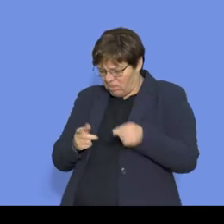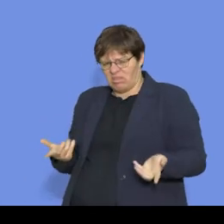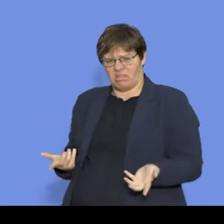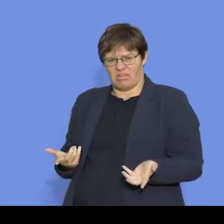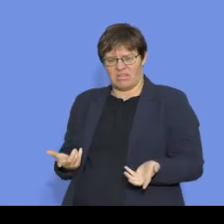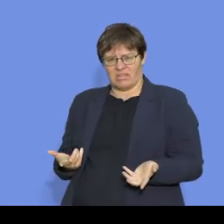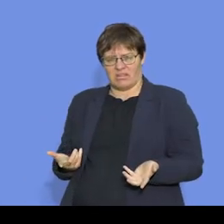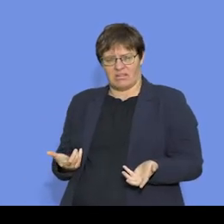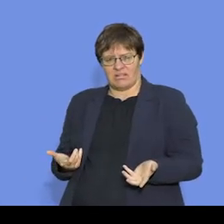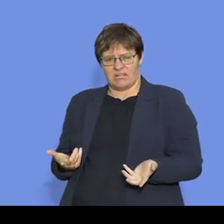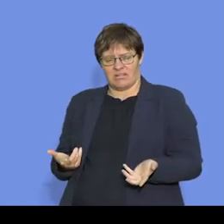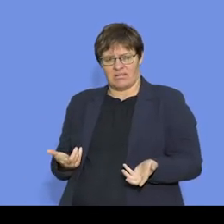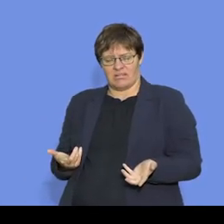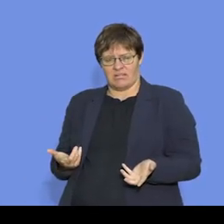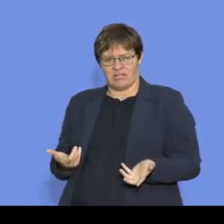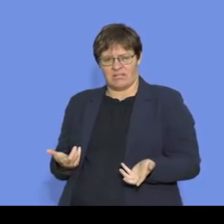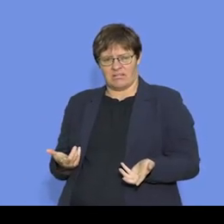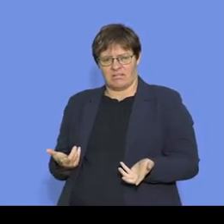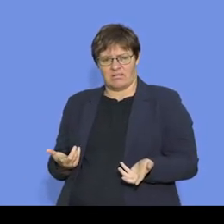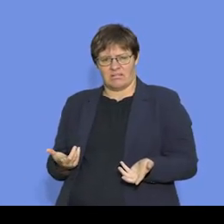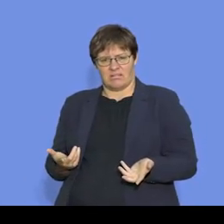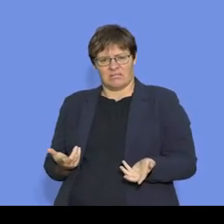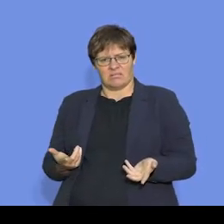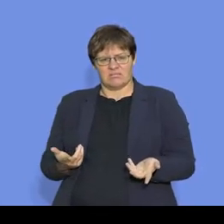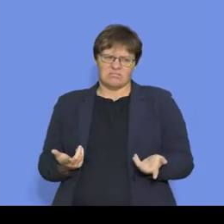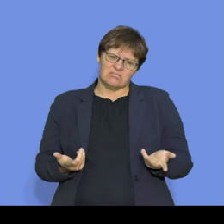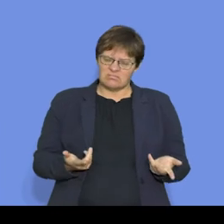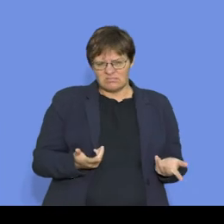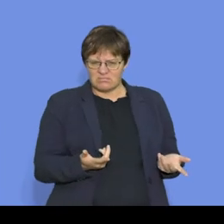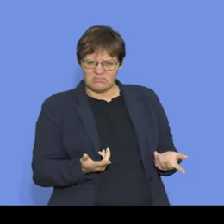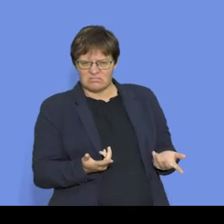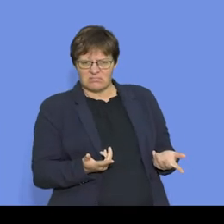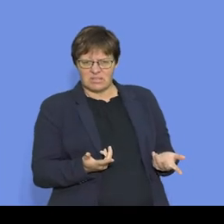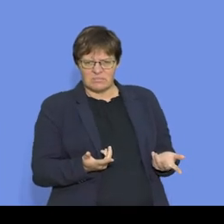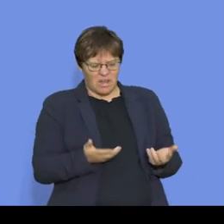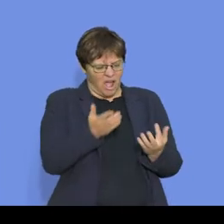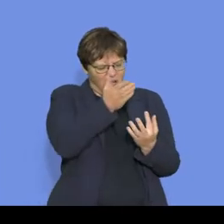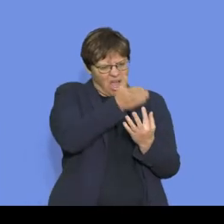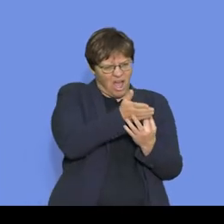of seem to be midway between the groups.